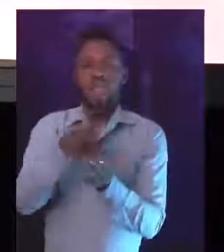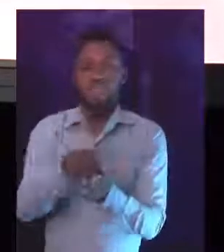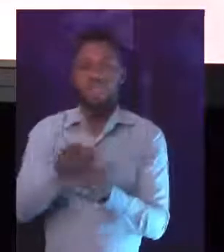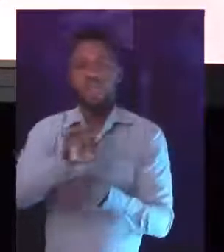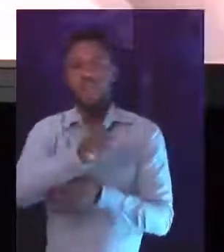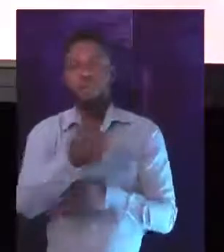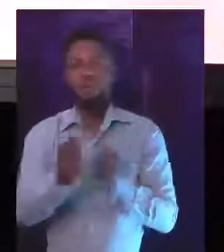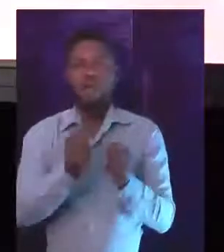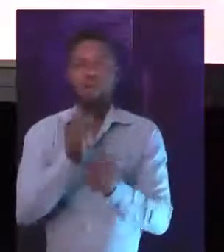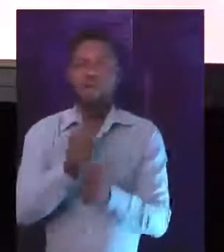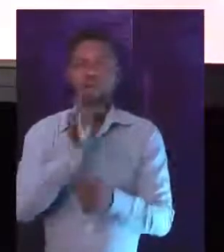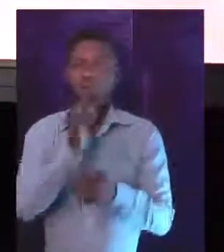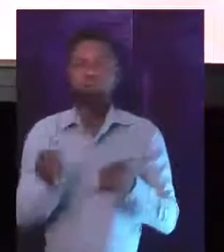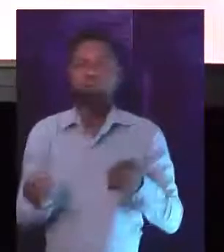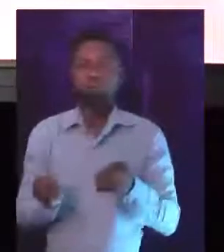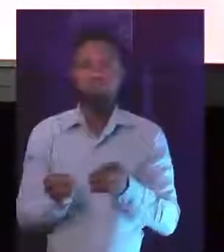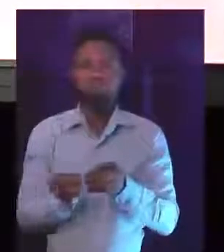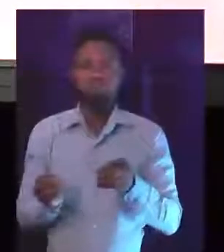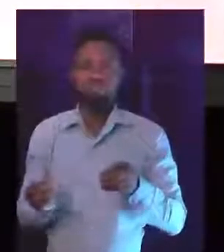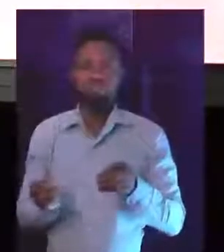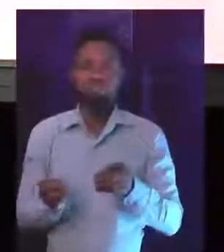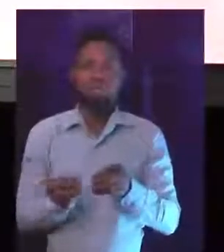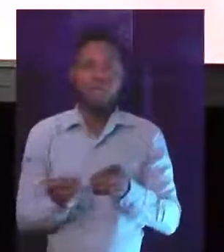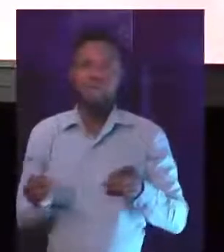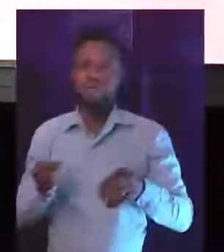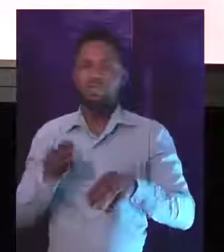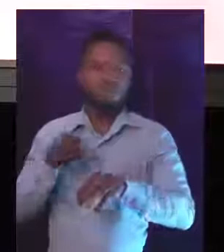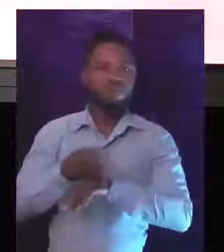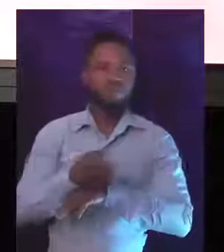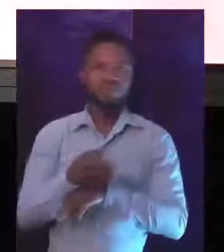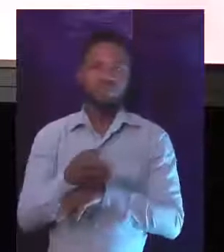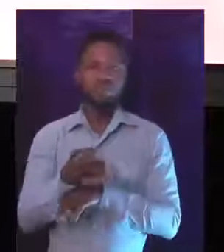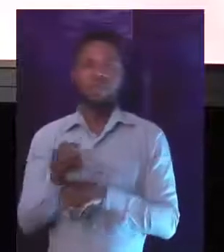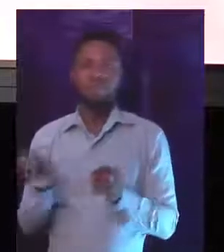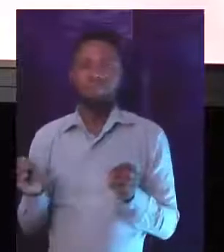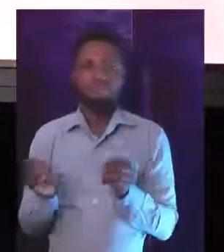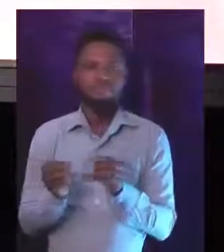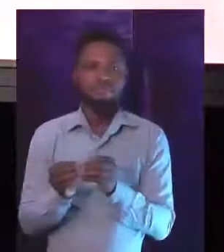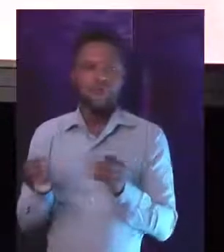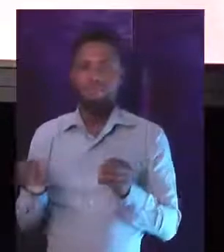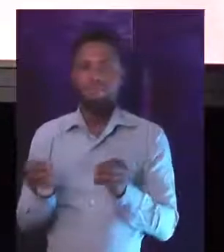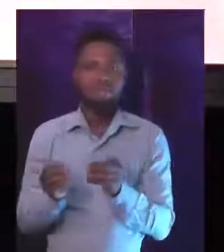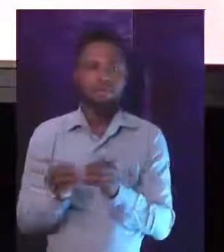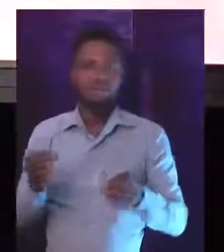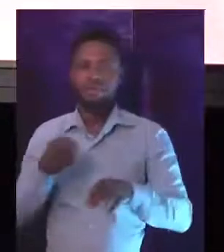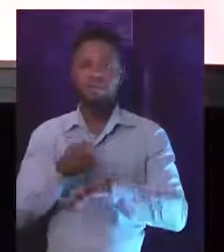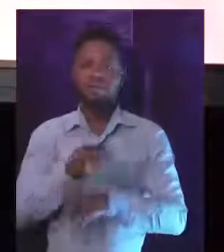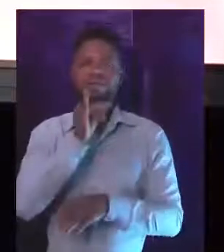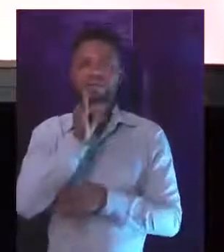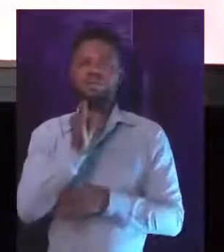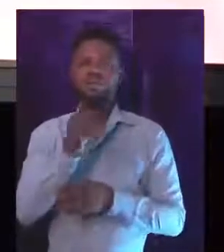center. The next type of force is magnetic force. Say that. Magnetic